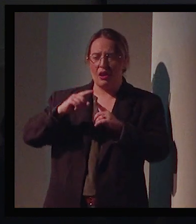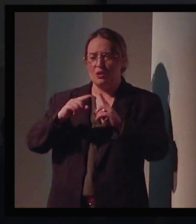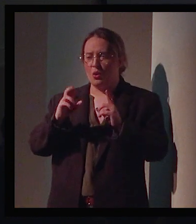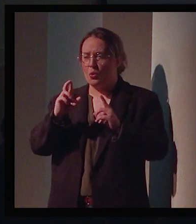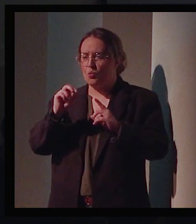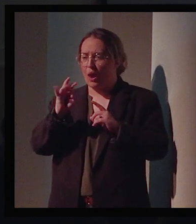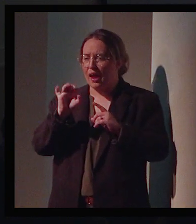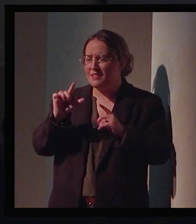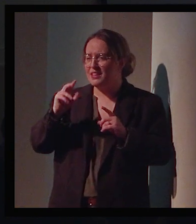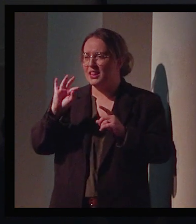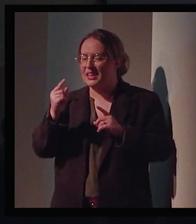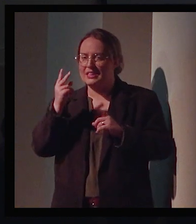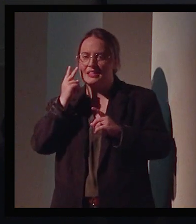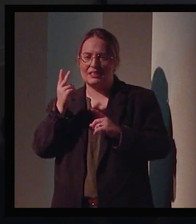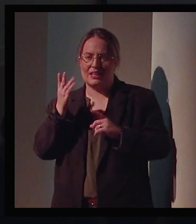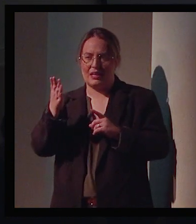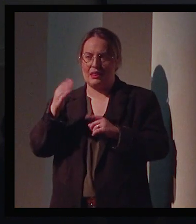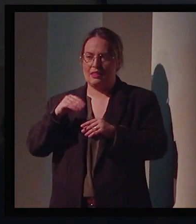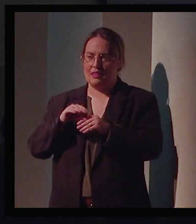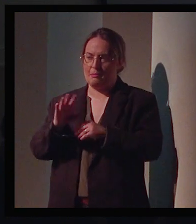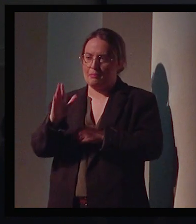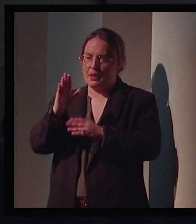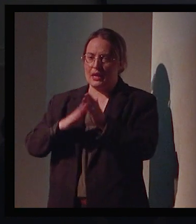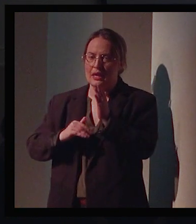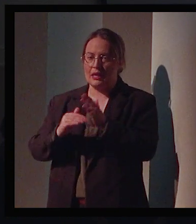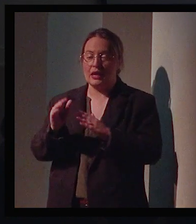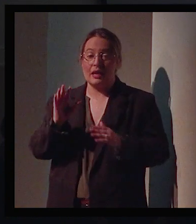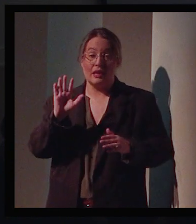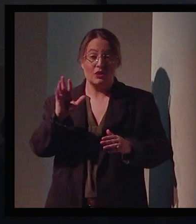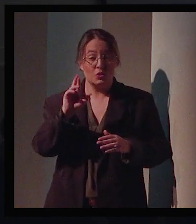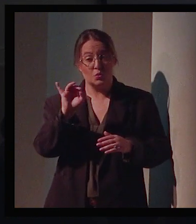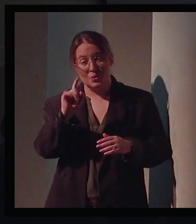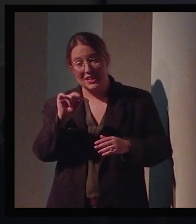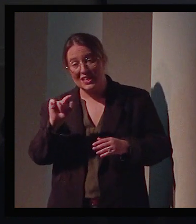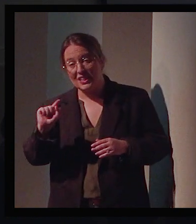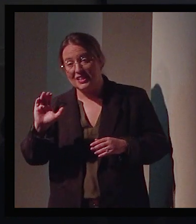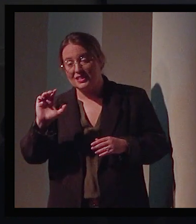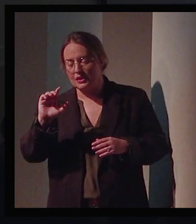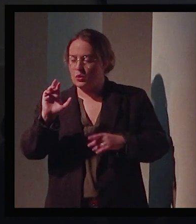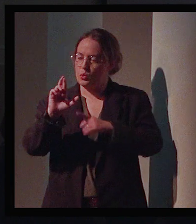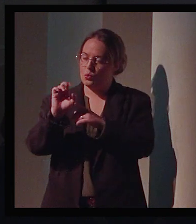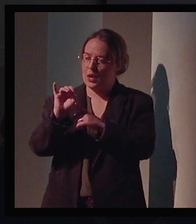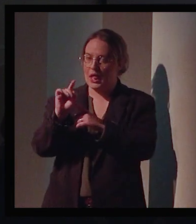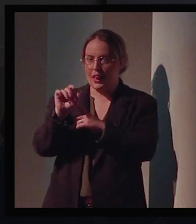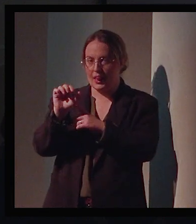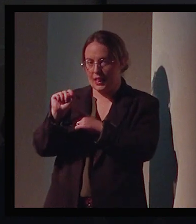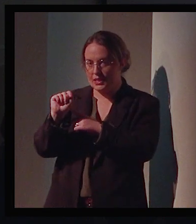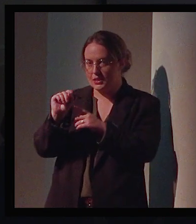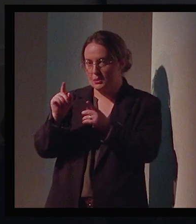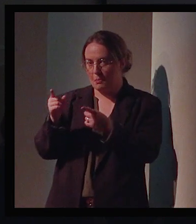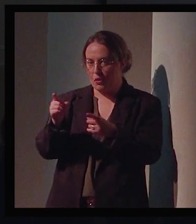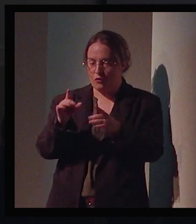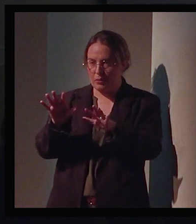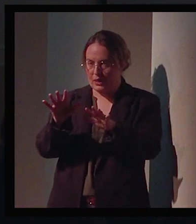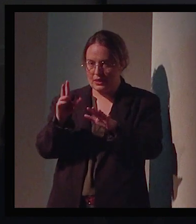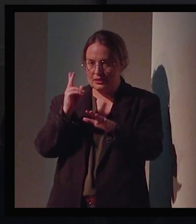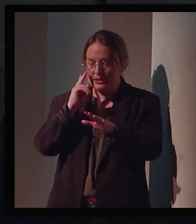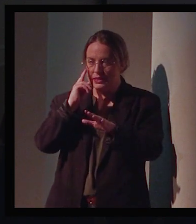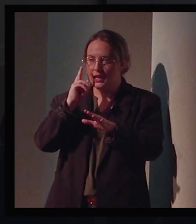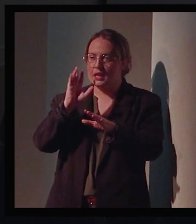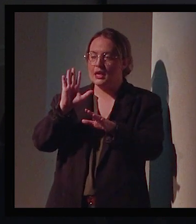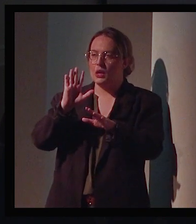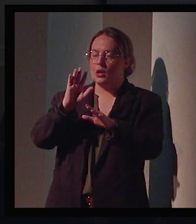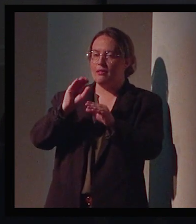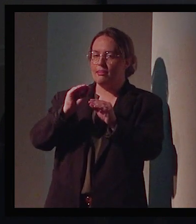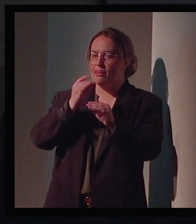subject matter aligns him with the realist movement, his freer paint handling and attention to light effects reveals